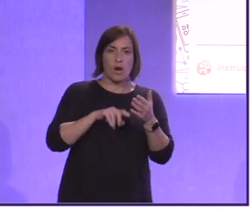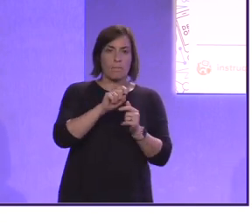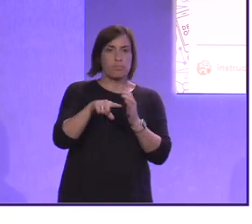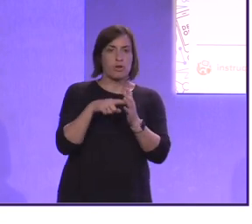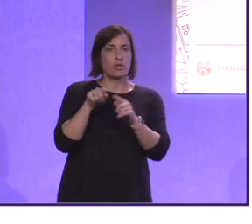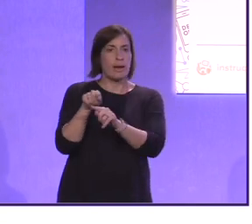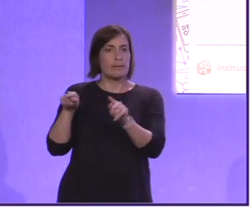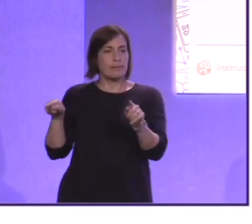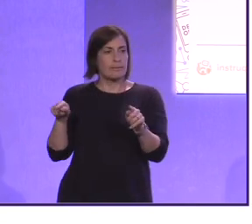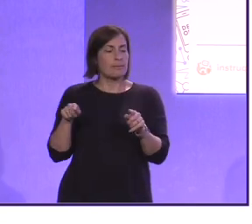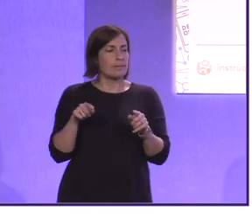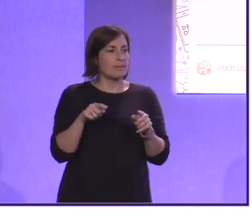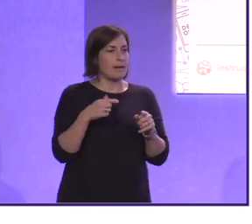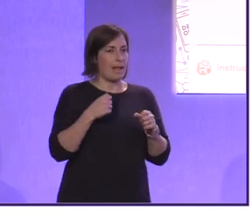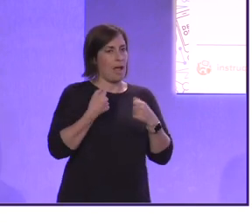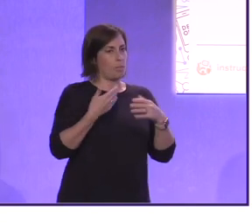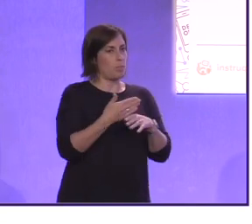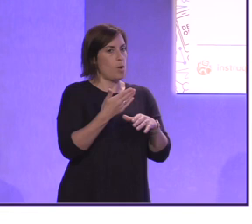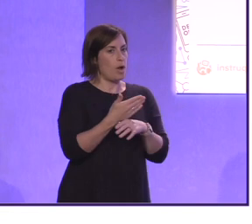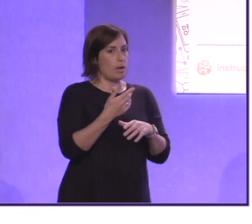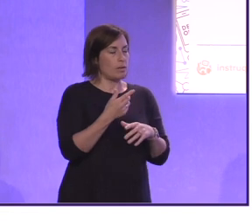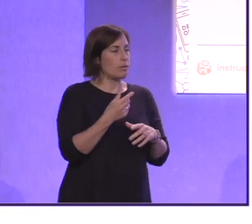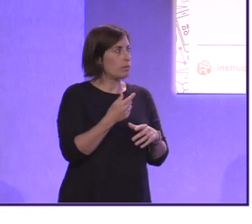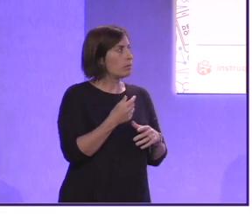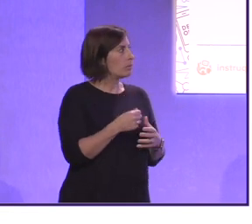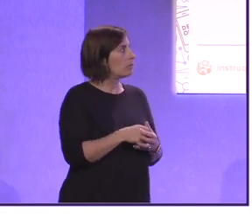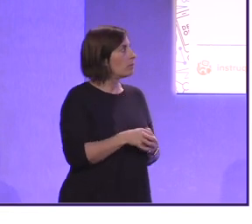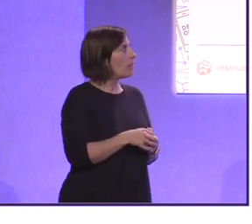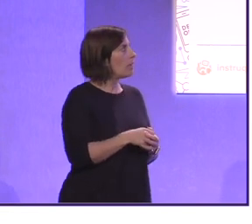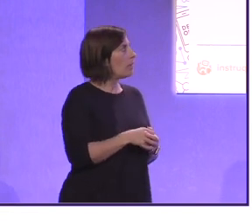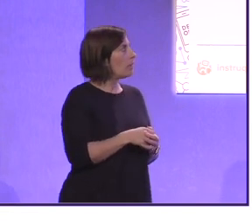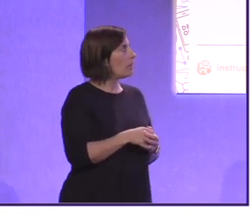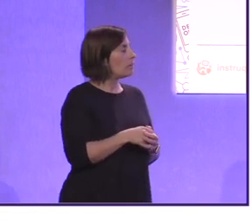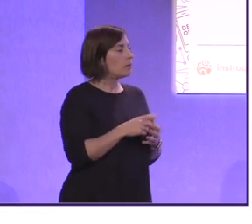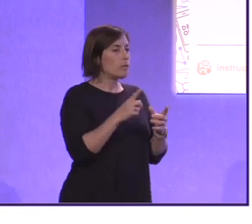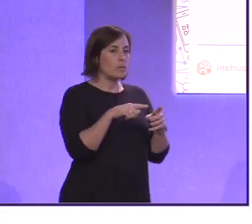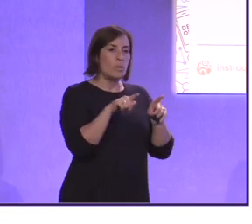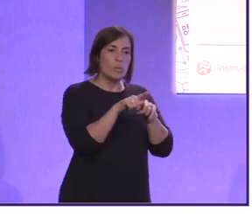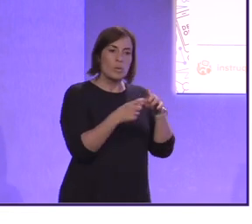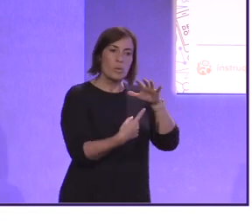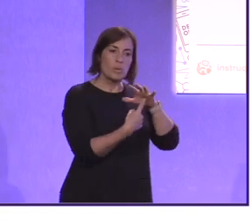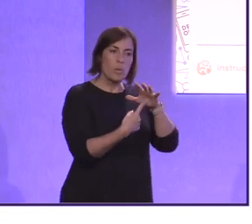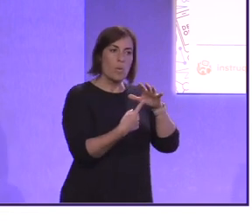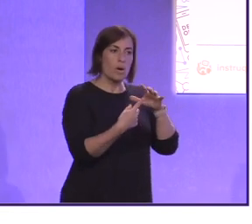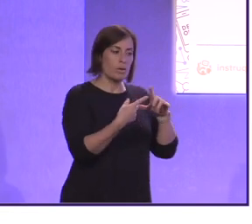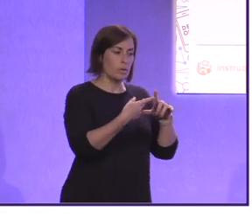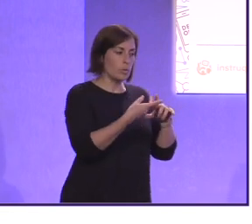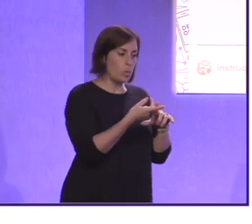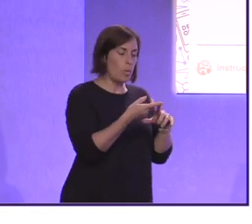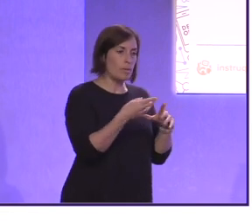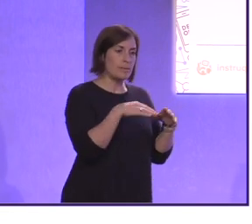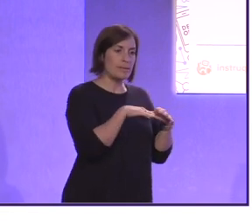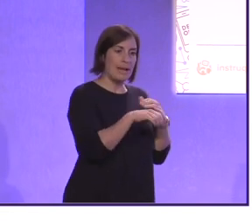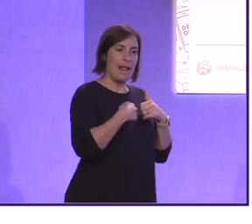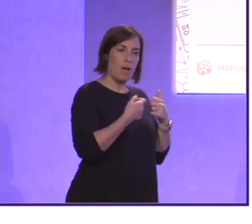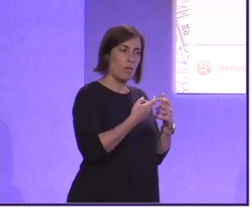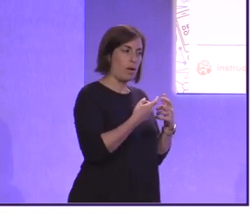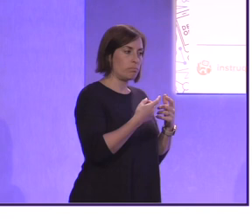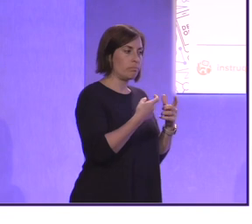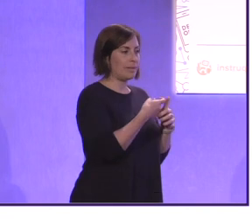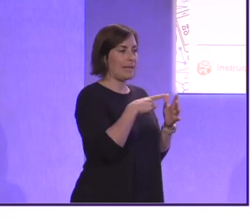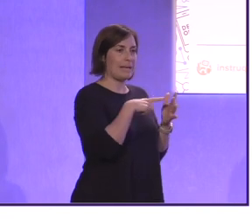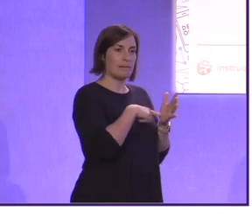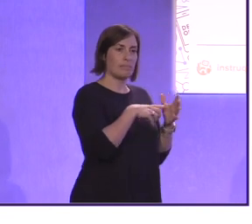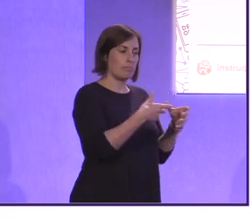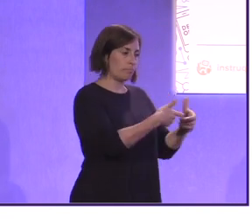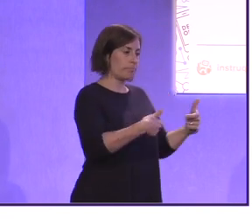projects. And we also wanted to share some of the core tools that we have in our product management toolkit that we feel have kind of added value,